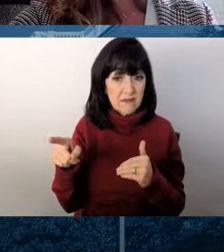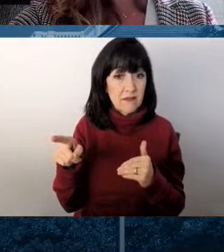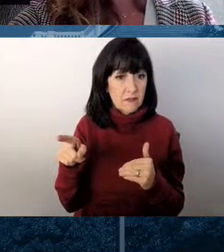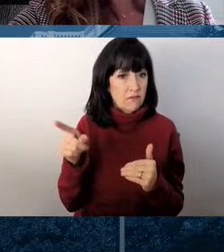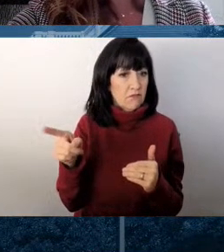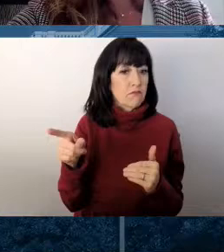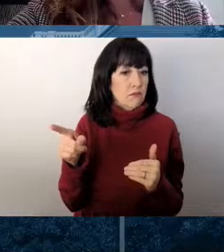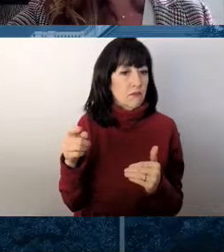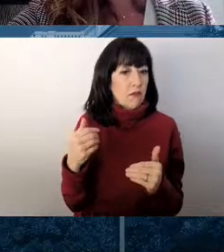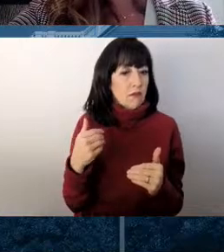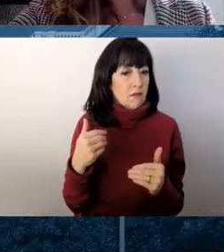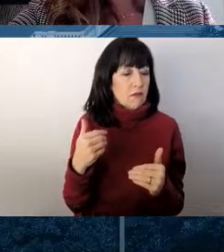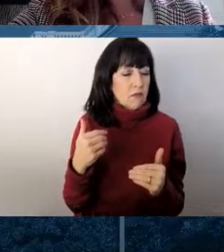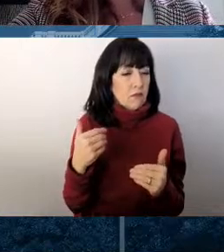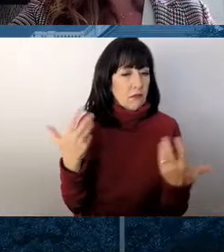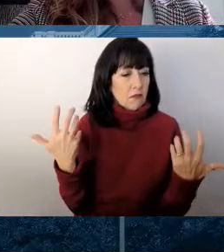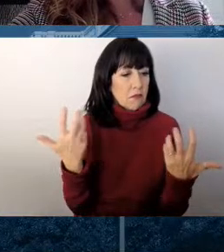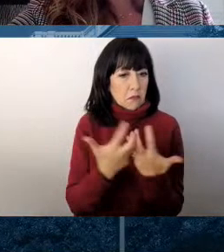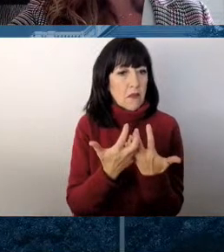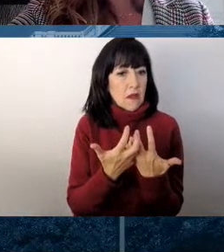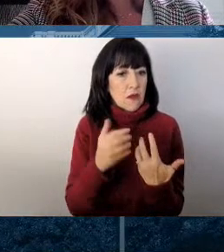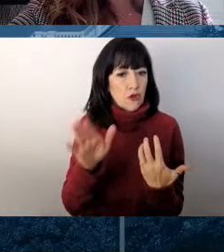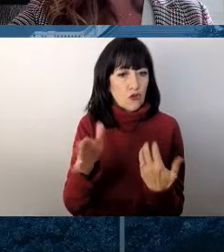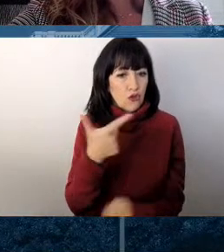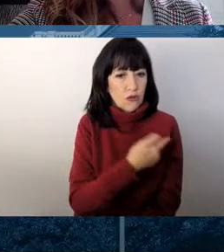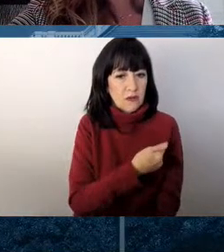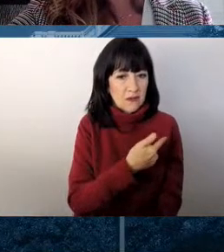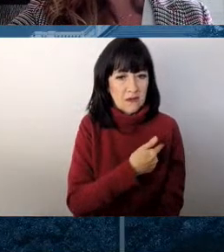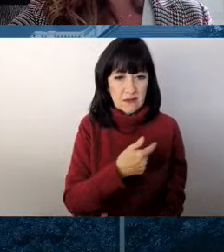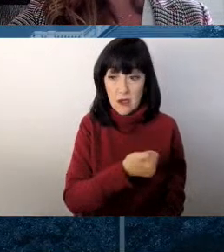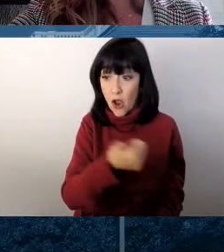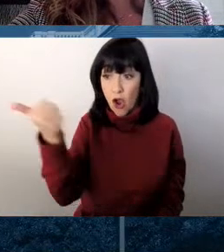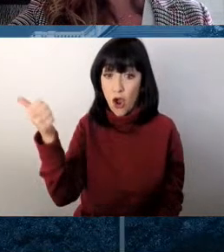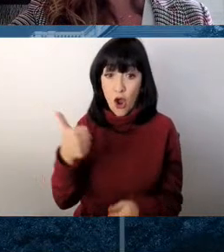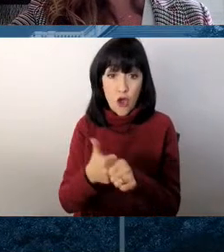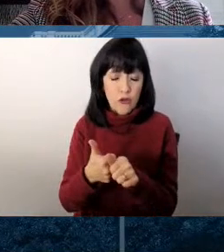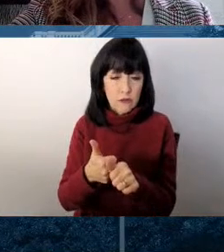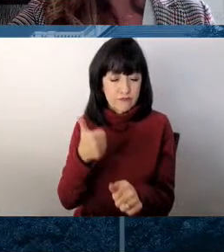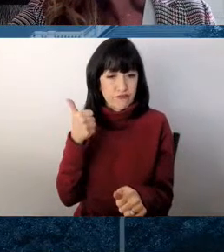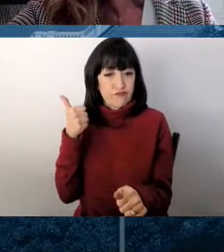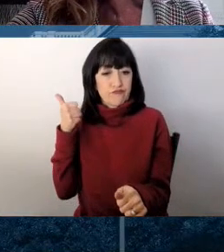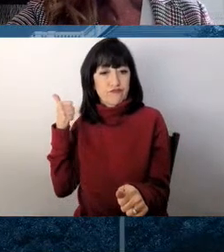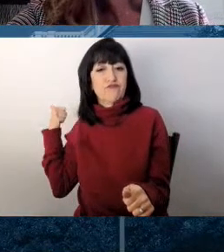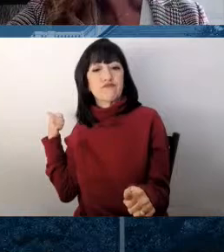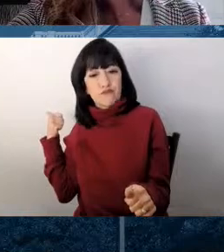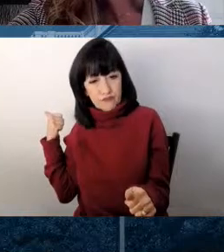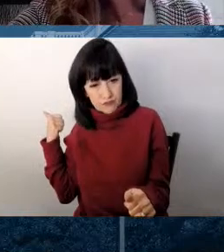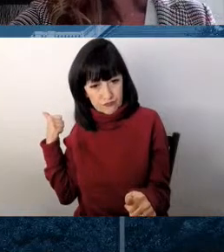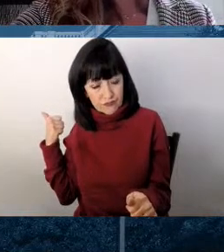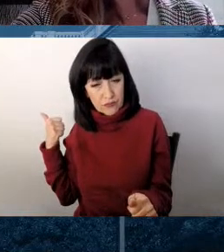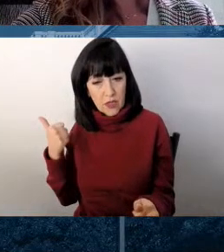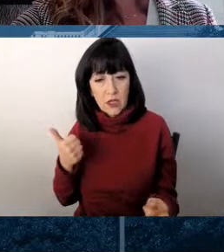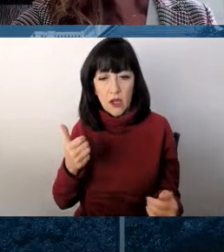double down on increasing the number of Delawareans who have received their primary series and their booster